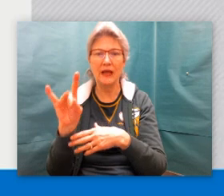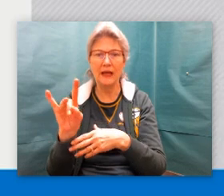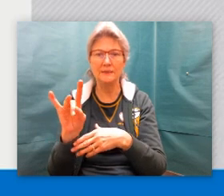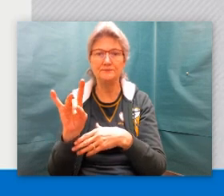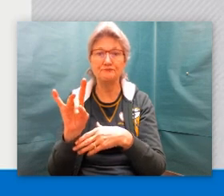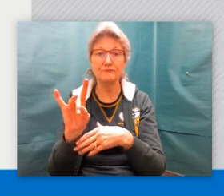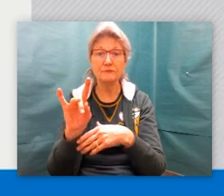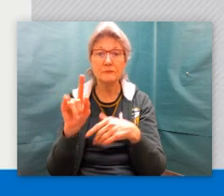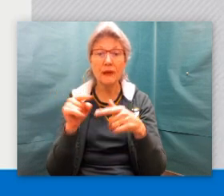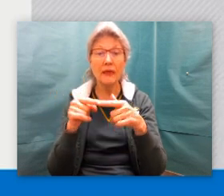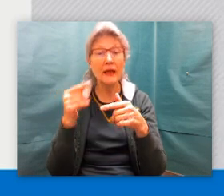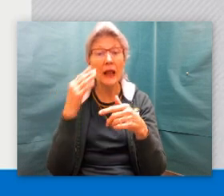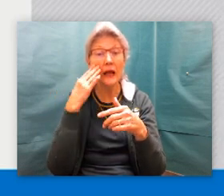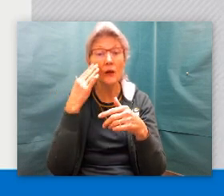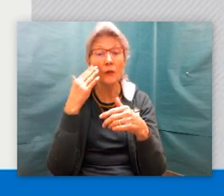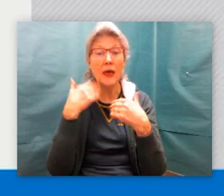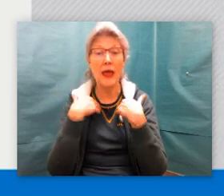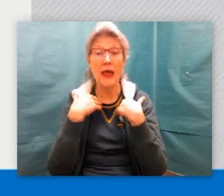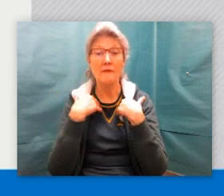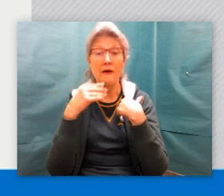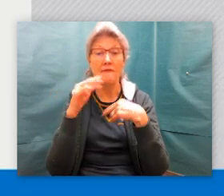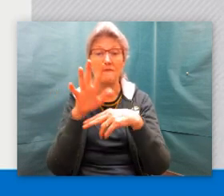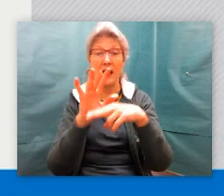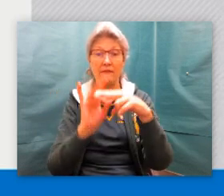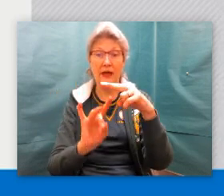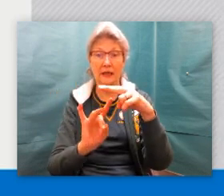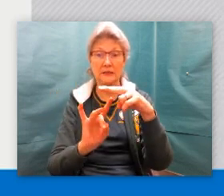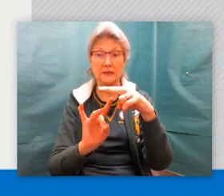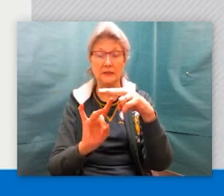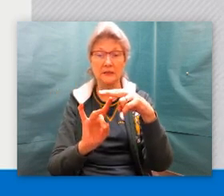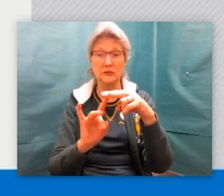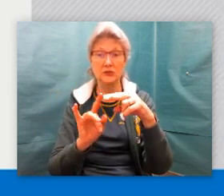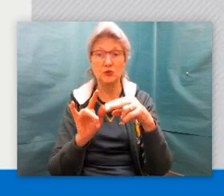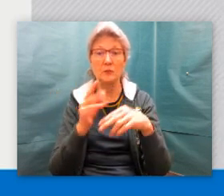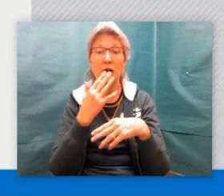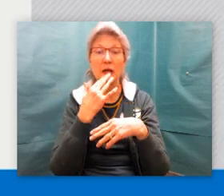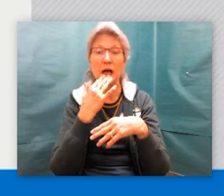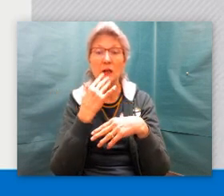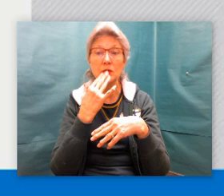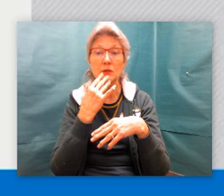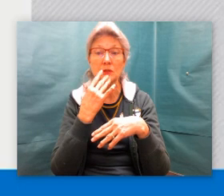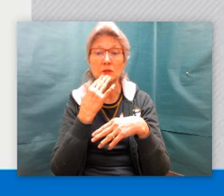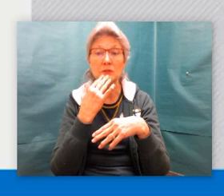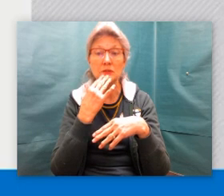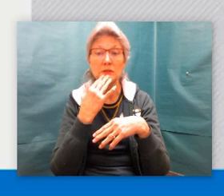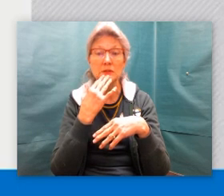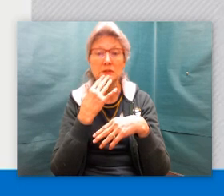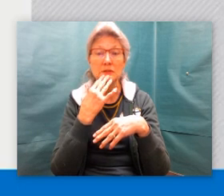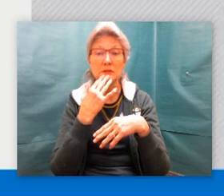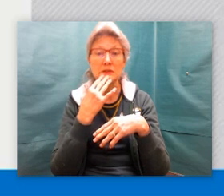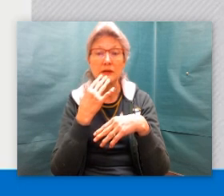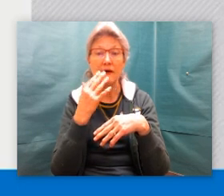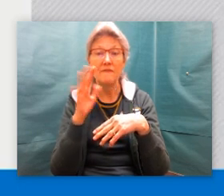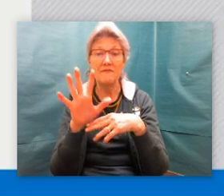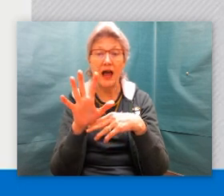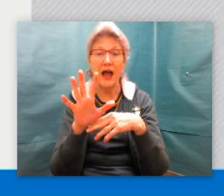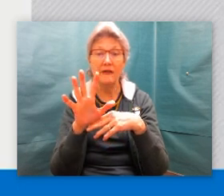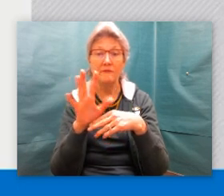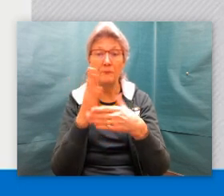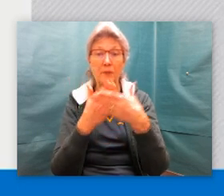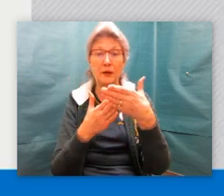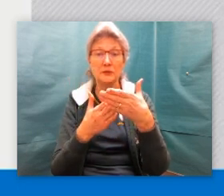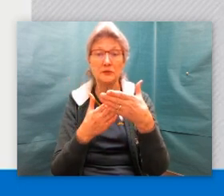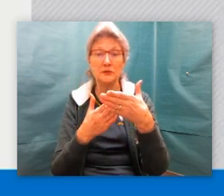1, 2, 3, 4, 5, 6, 7, 8. And I know that I'm talking about 5 of those. So I'm going to color in 5 of those